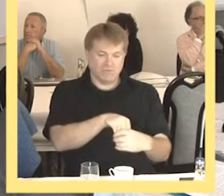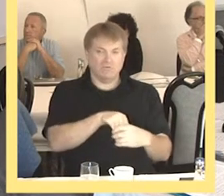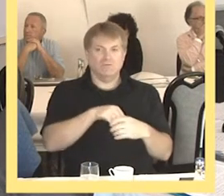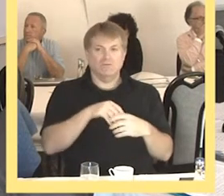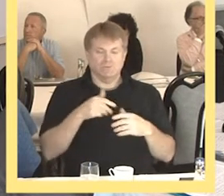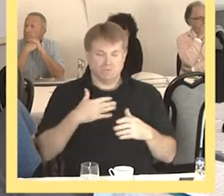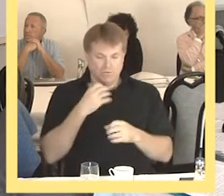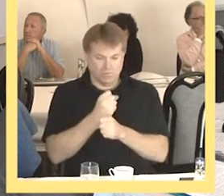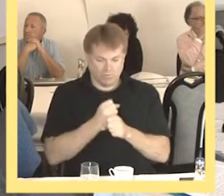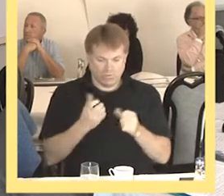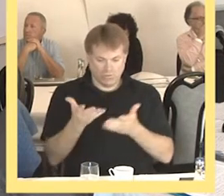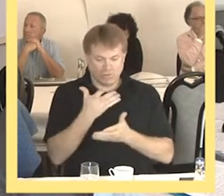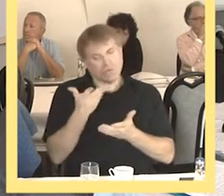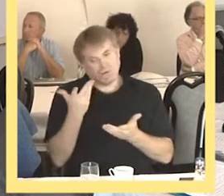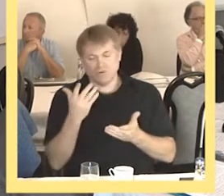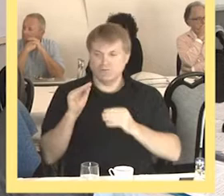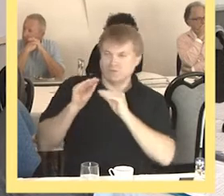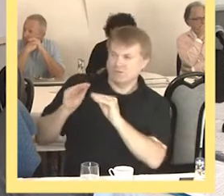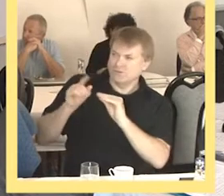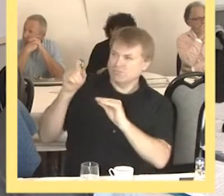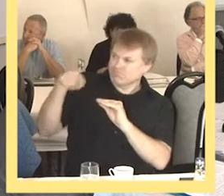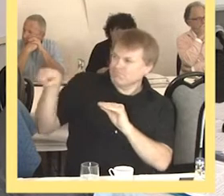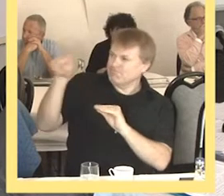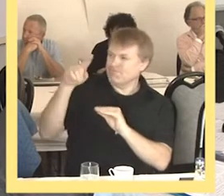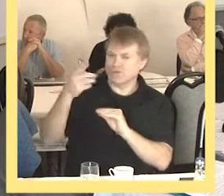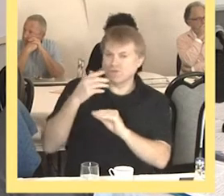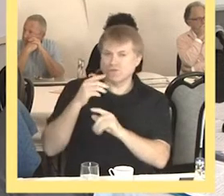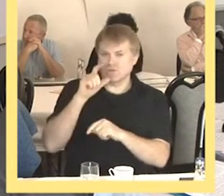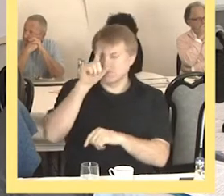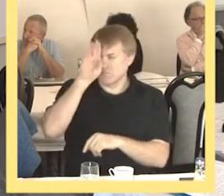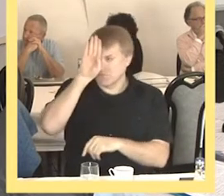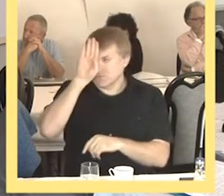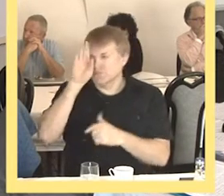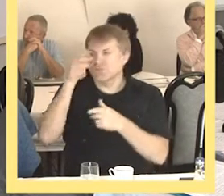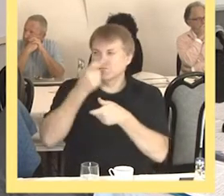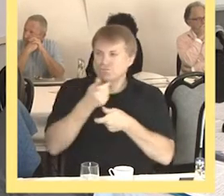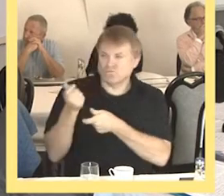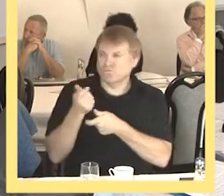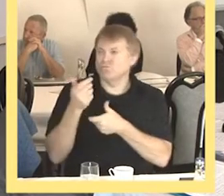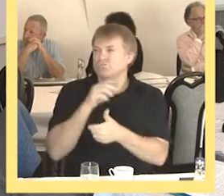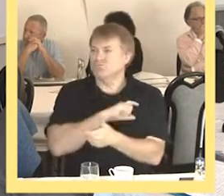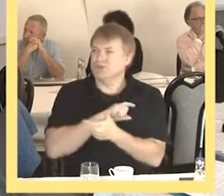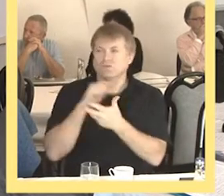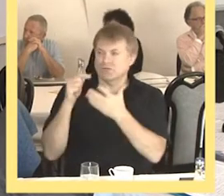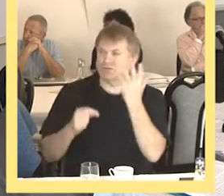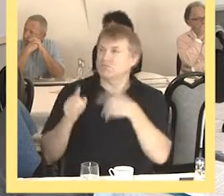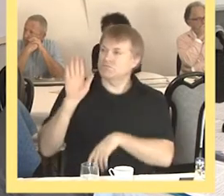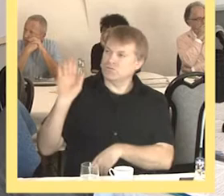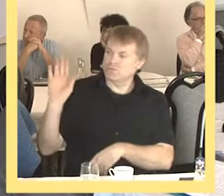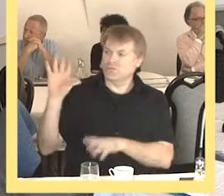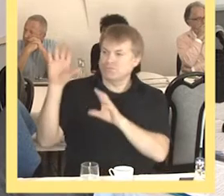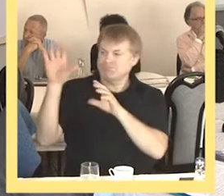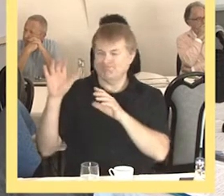topic in the training of uniformed services, of psychosocial acute helper, but